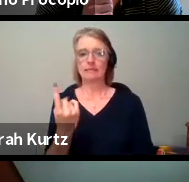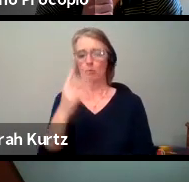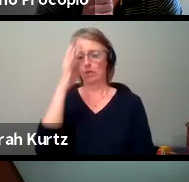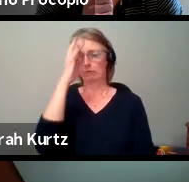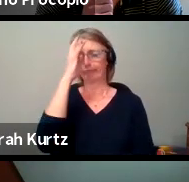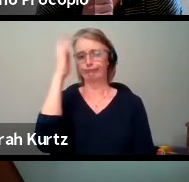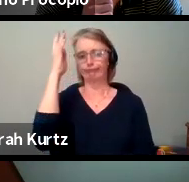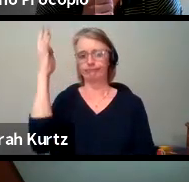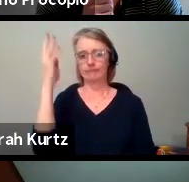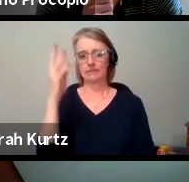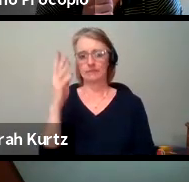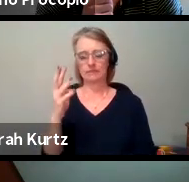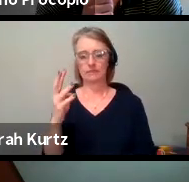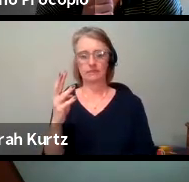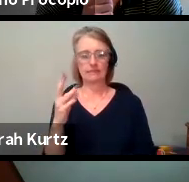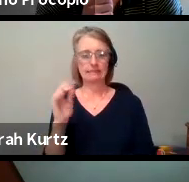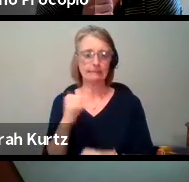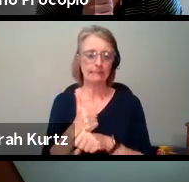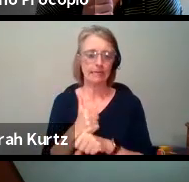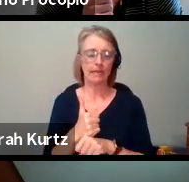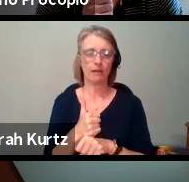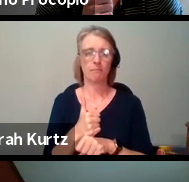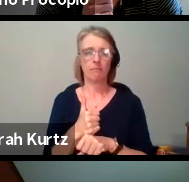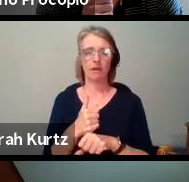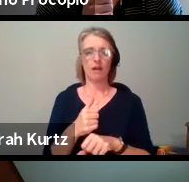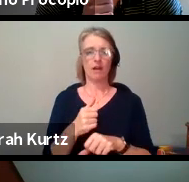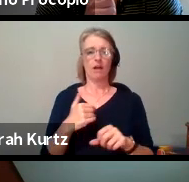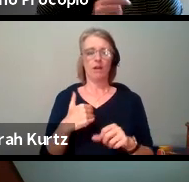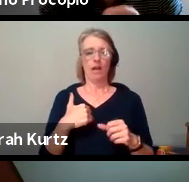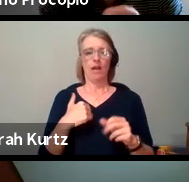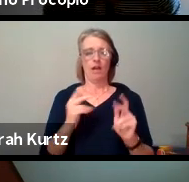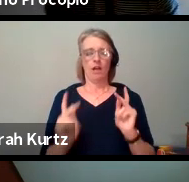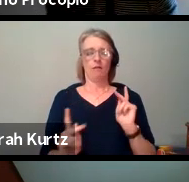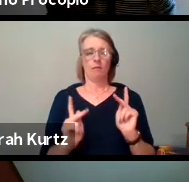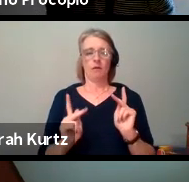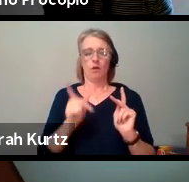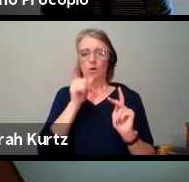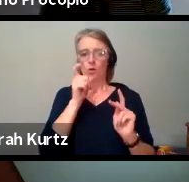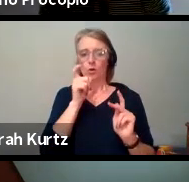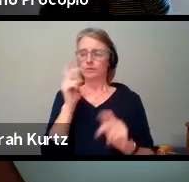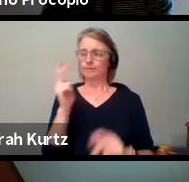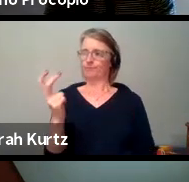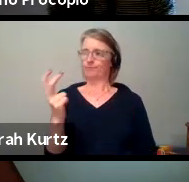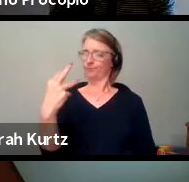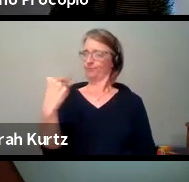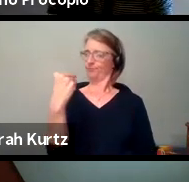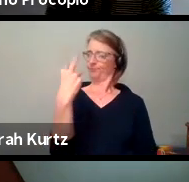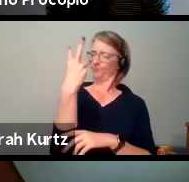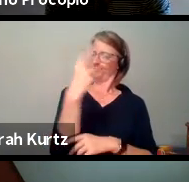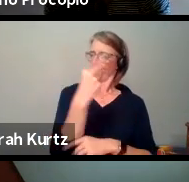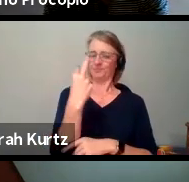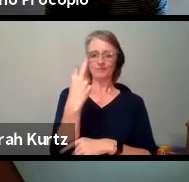was staging this, because when you have people that take selfies of them having